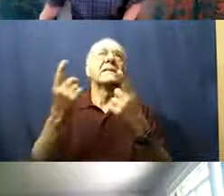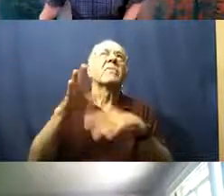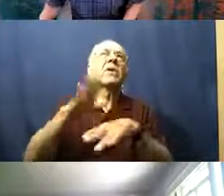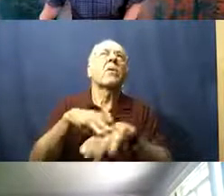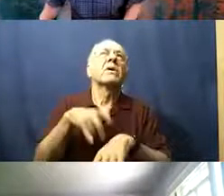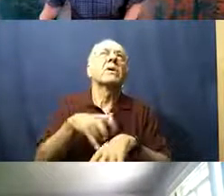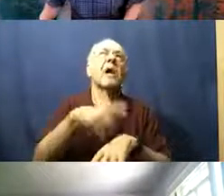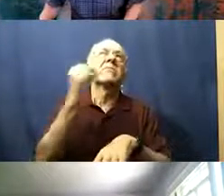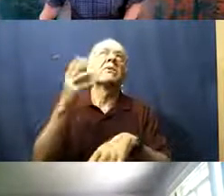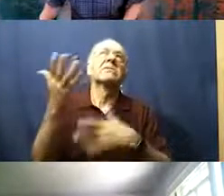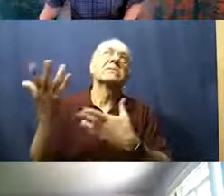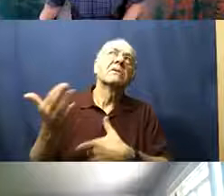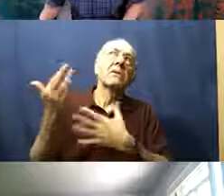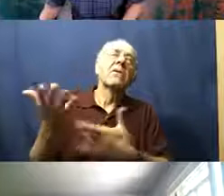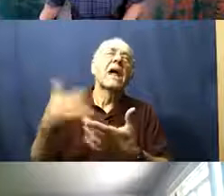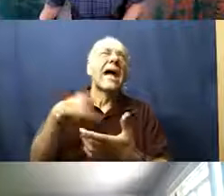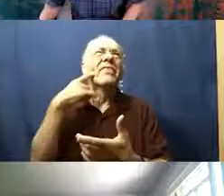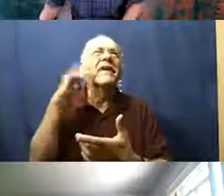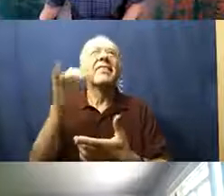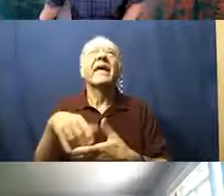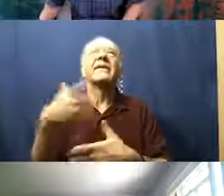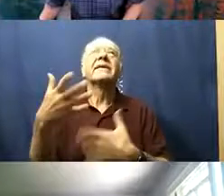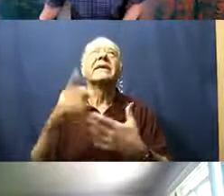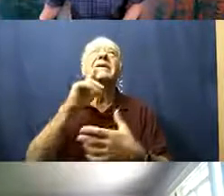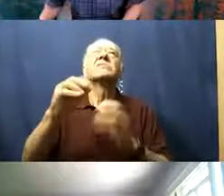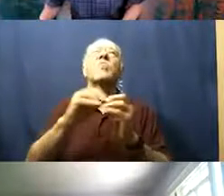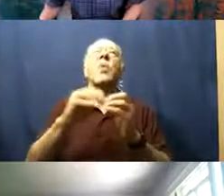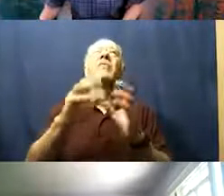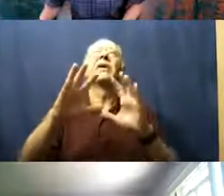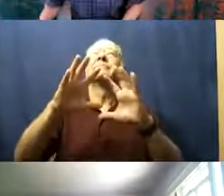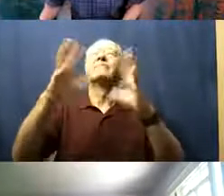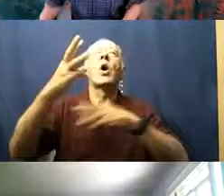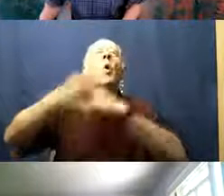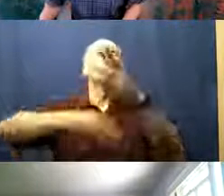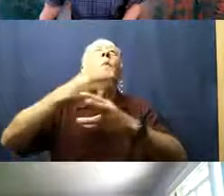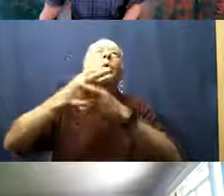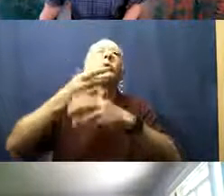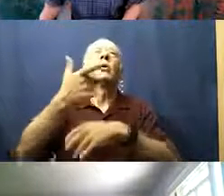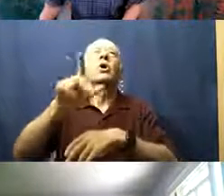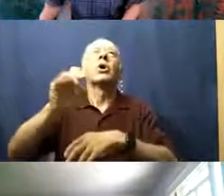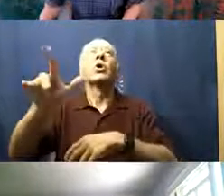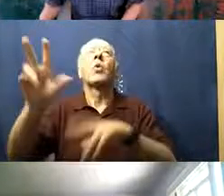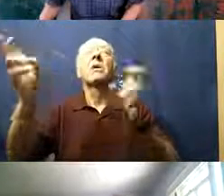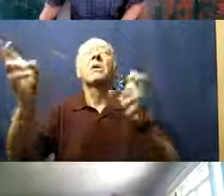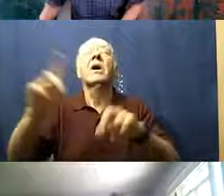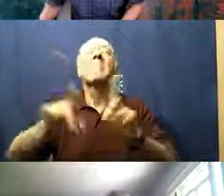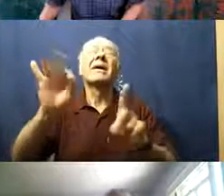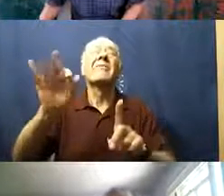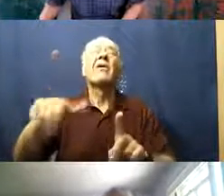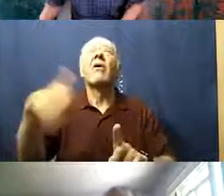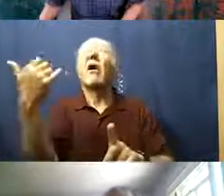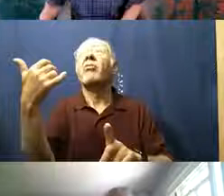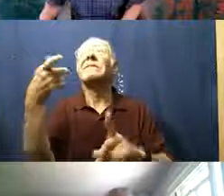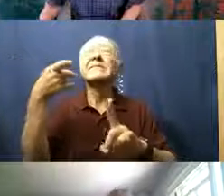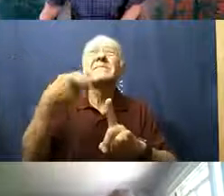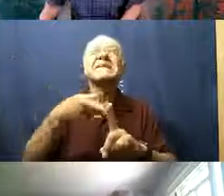because of that, which I think is a global issue. But if there are other specific gaps that folks are seeing, Gwen, I